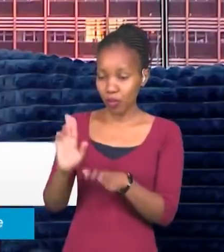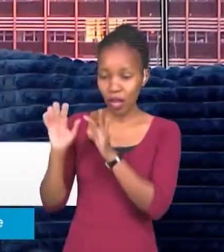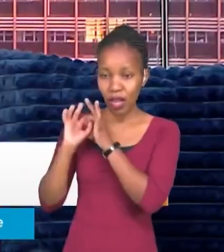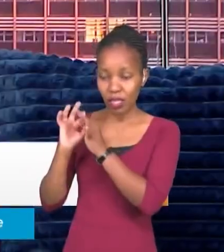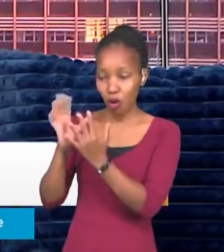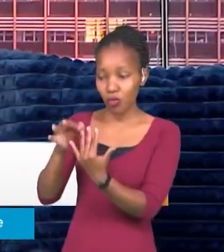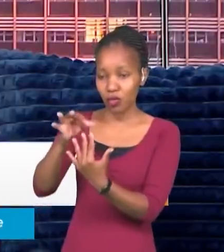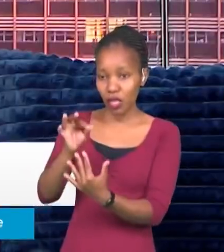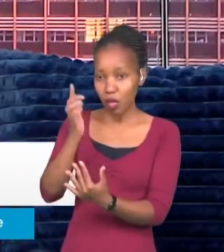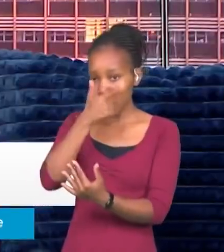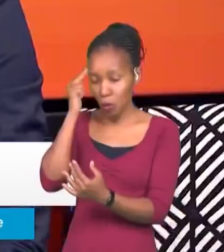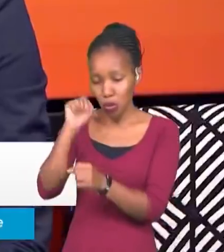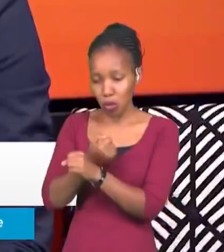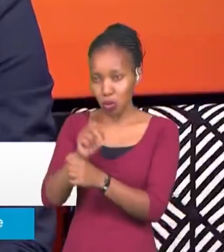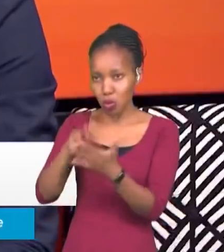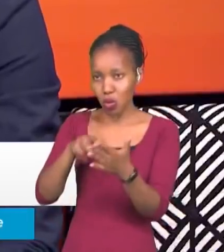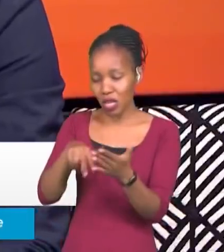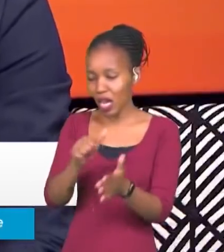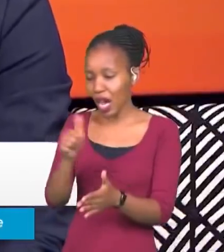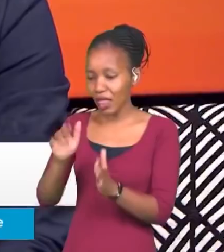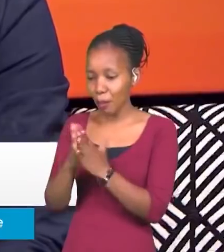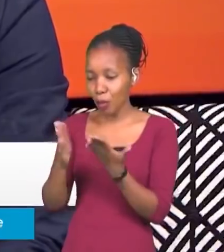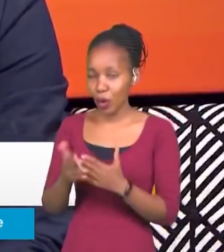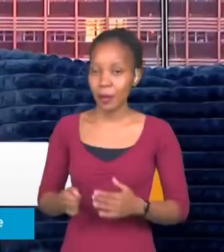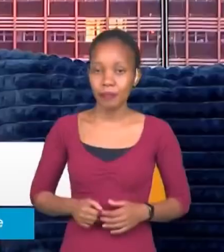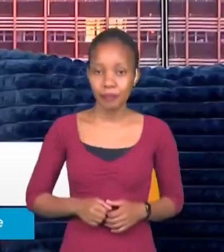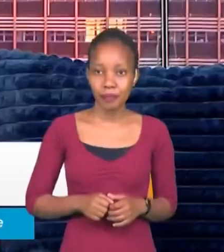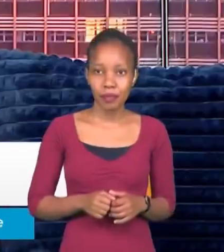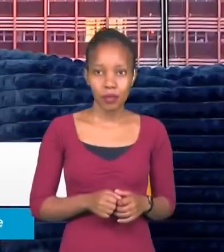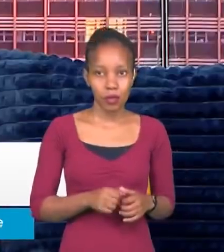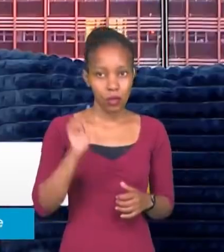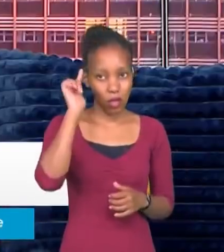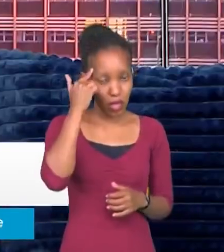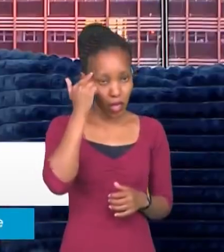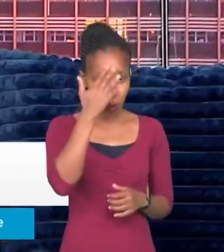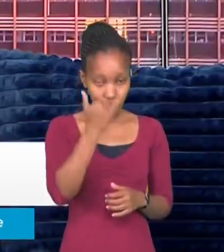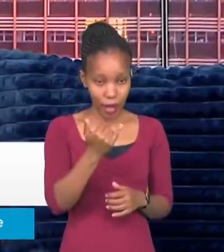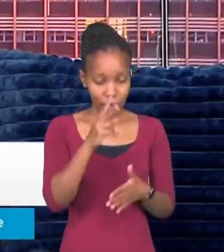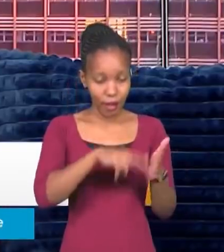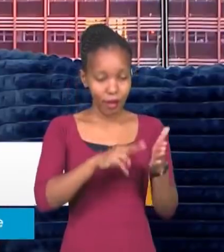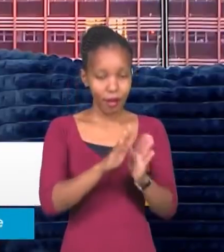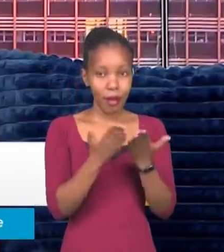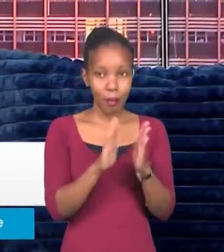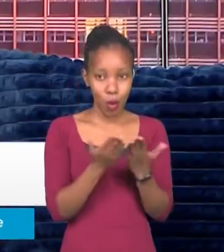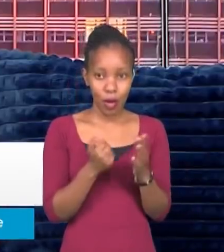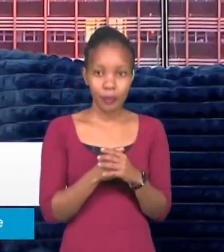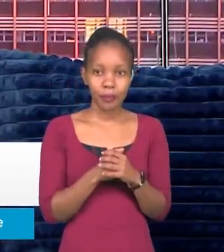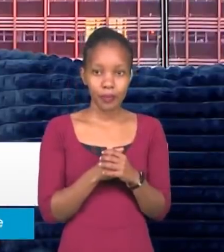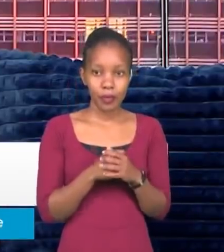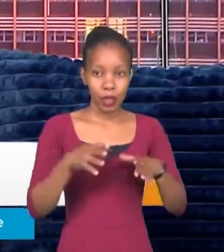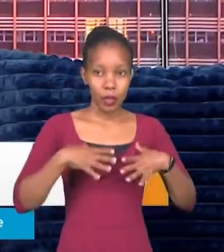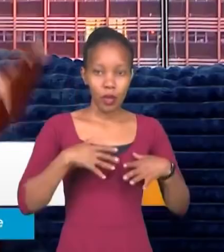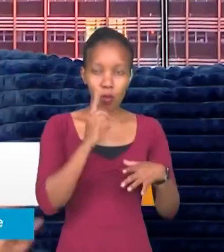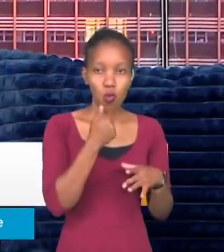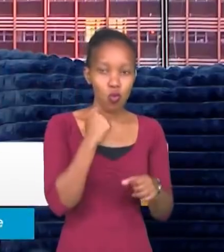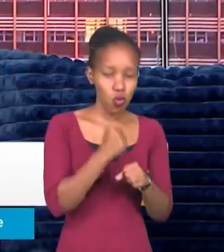preference? Because I can't just read any other book. Well, like I'm telling you, think of why you're reading in the first place. Yeah. For people who are